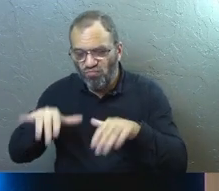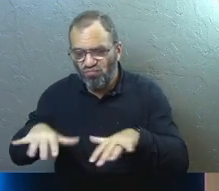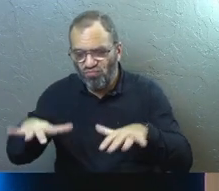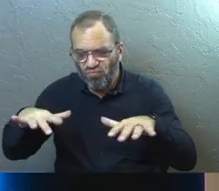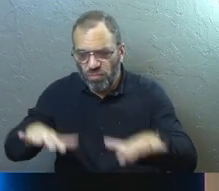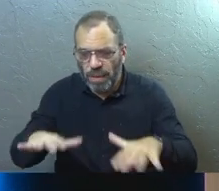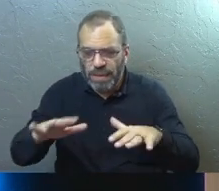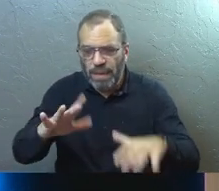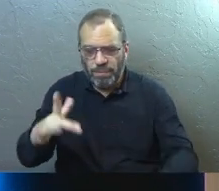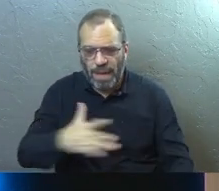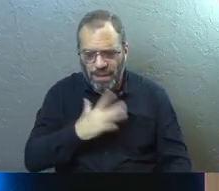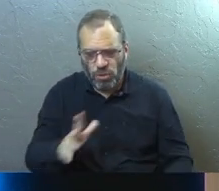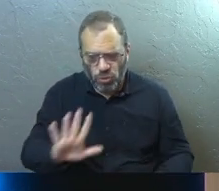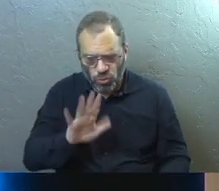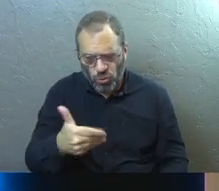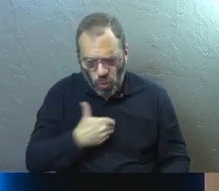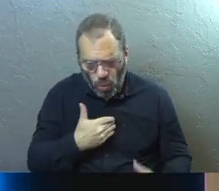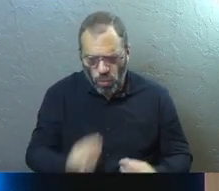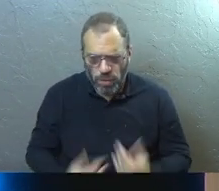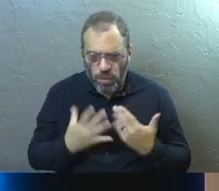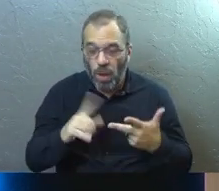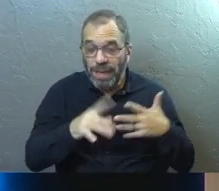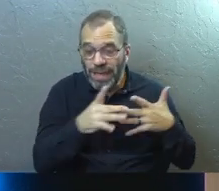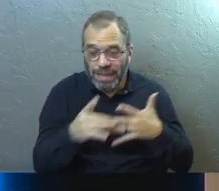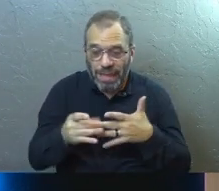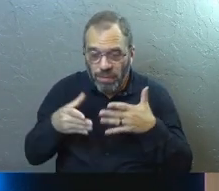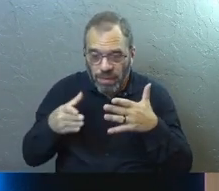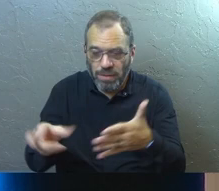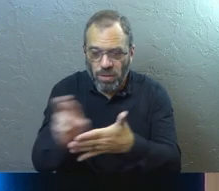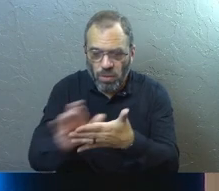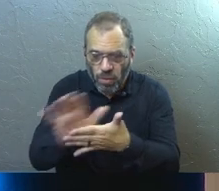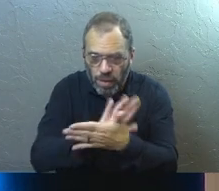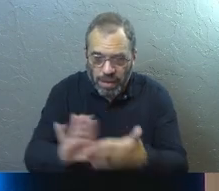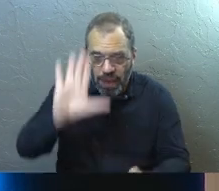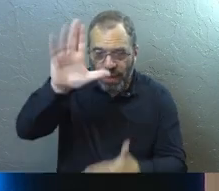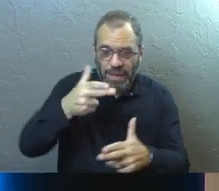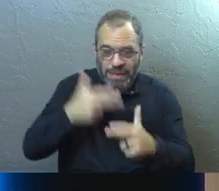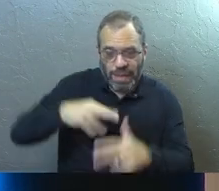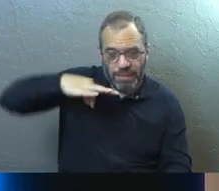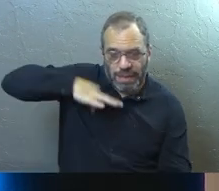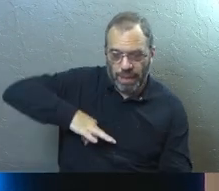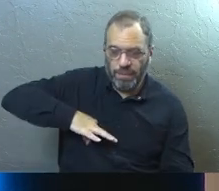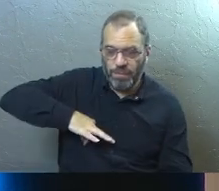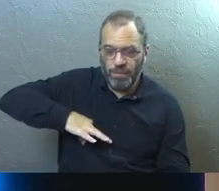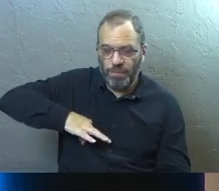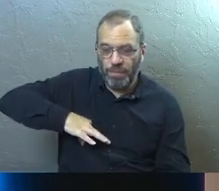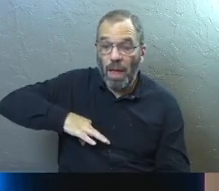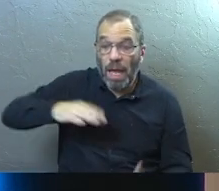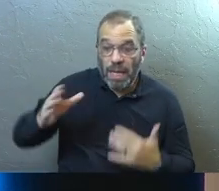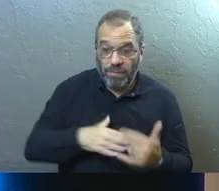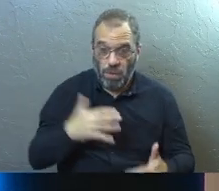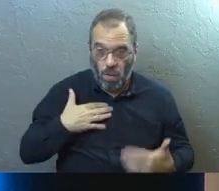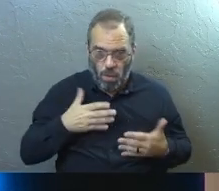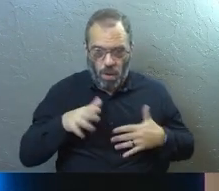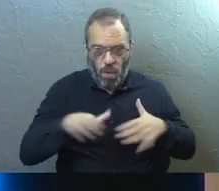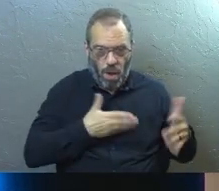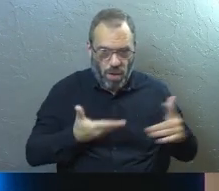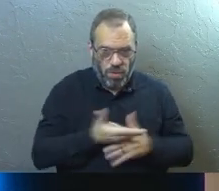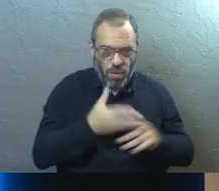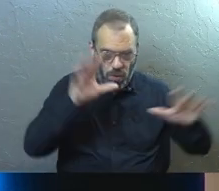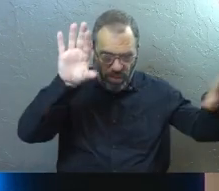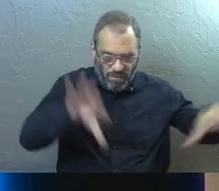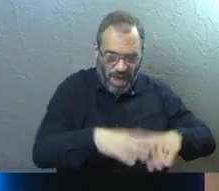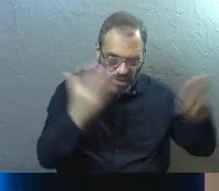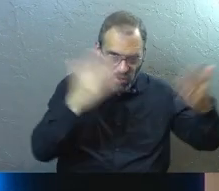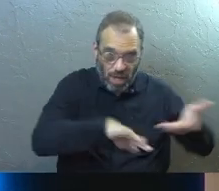He restores my soul. He leads me in paths of righteousness for his name's sake. Even though I walk through the valley